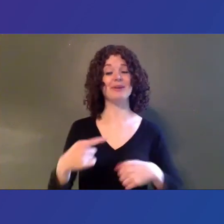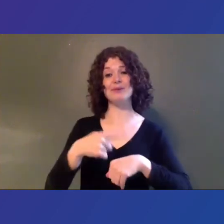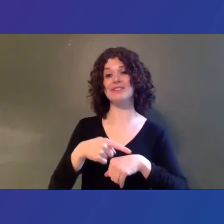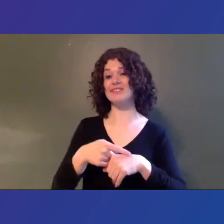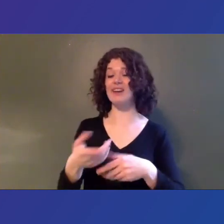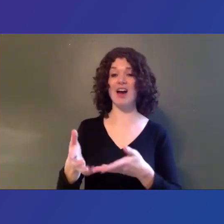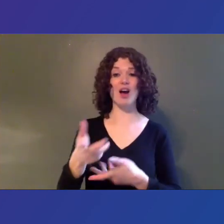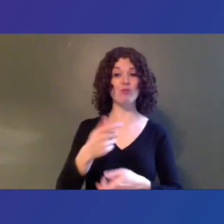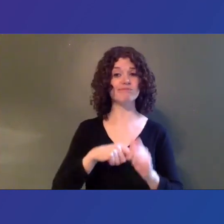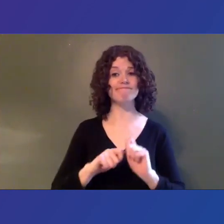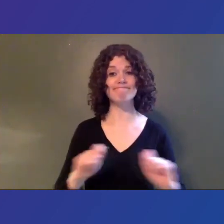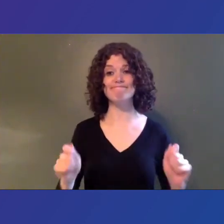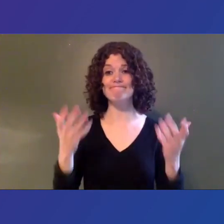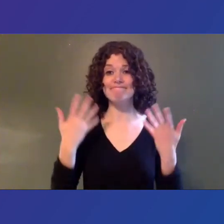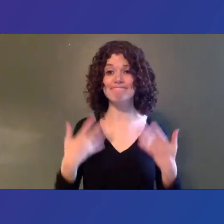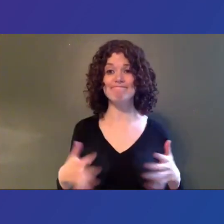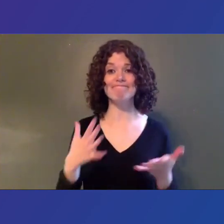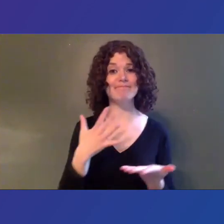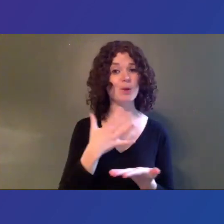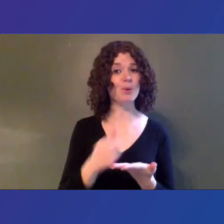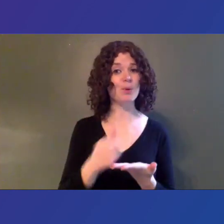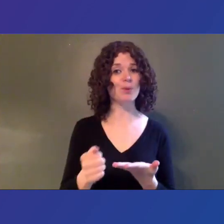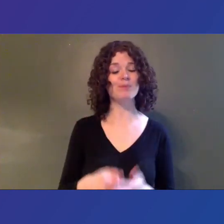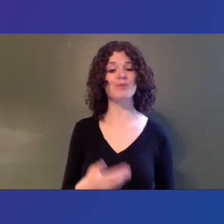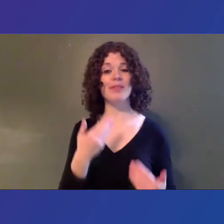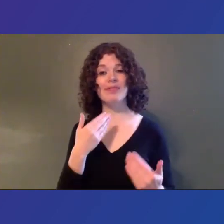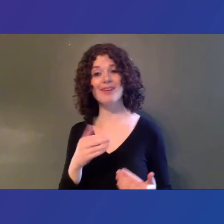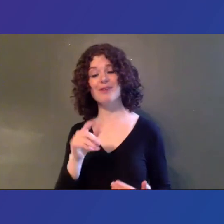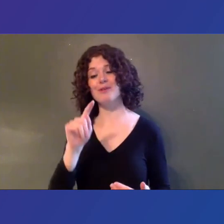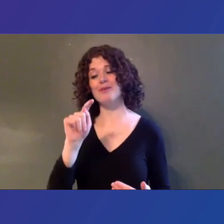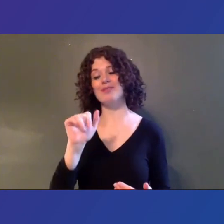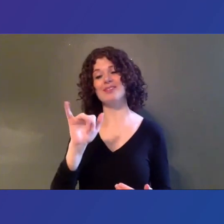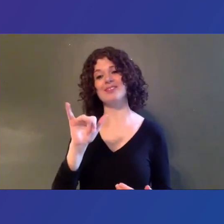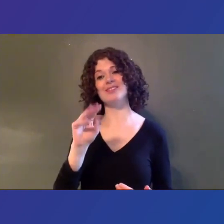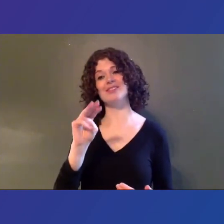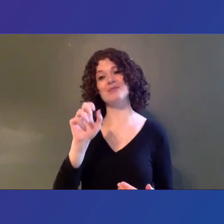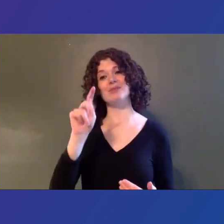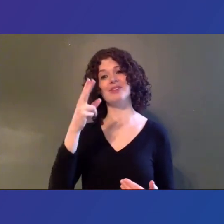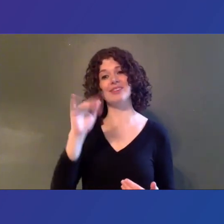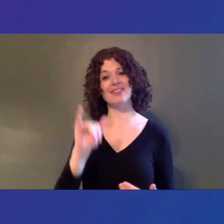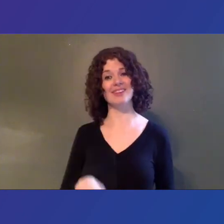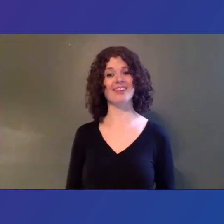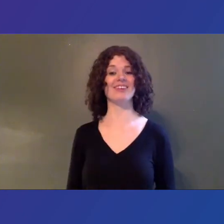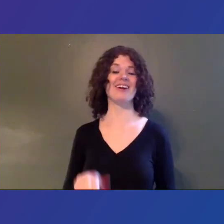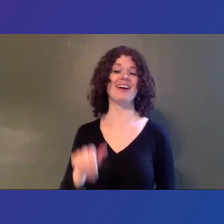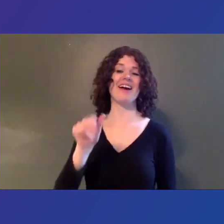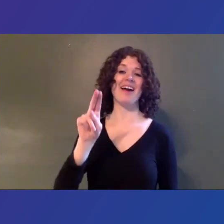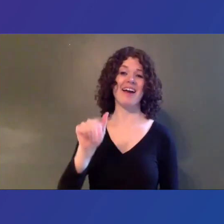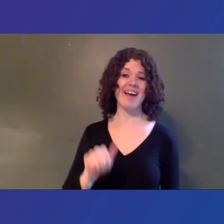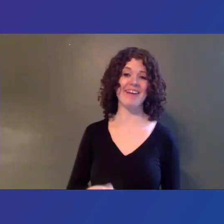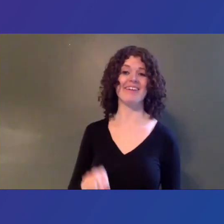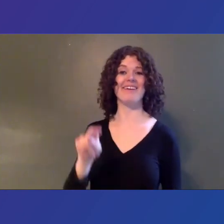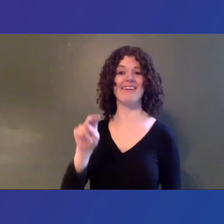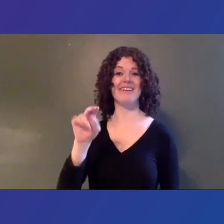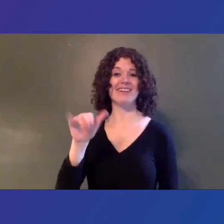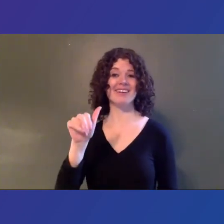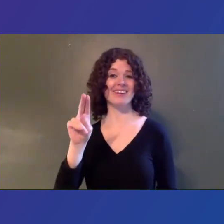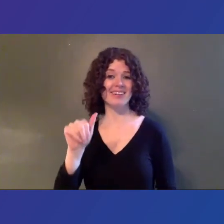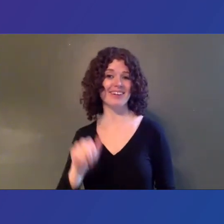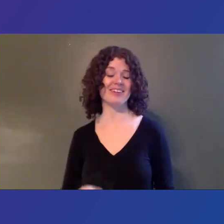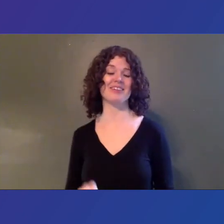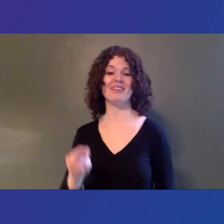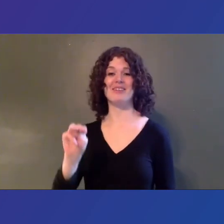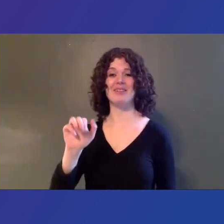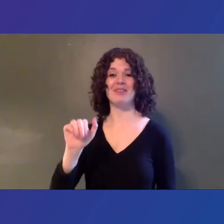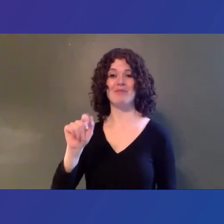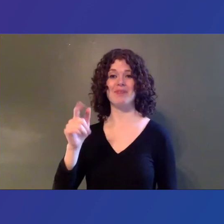to all of you, Timothy, Anna, Nina, Maxine. This has been fantastic. And